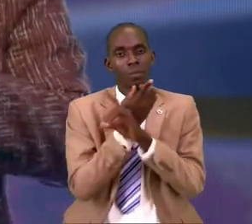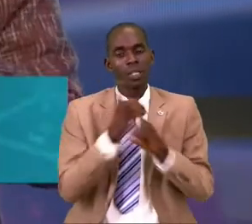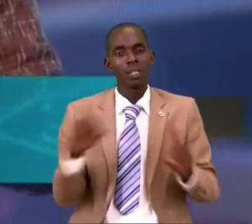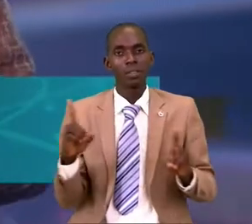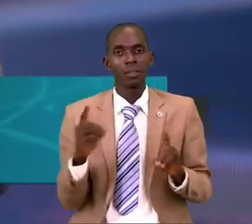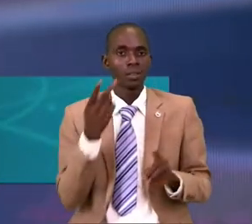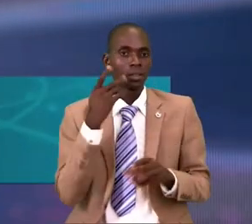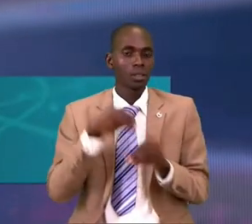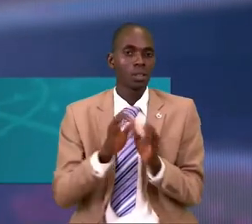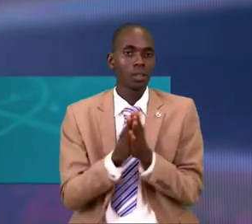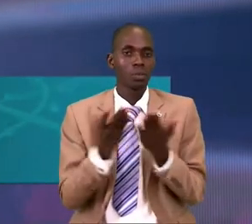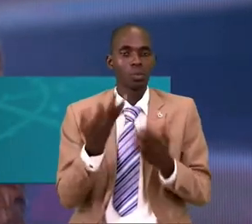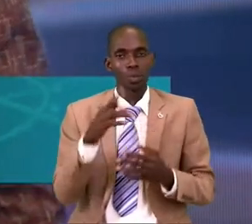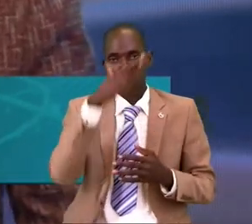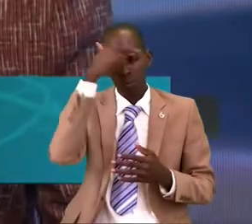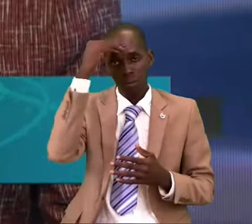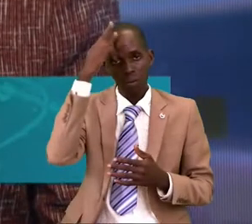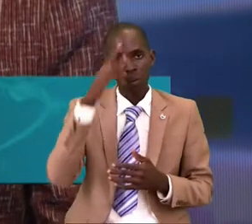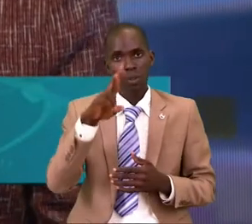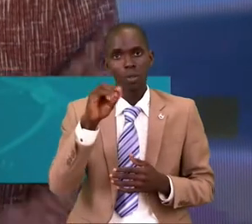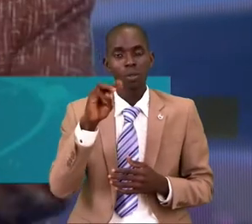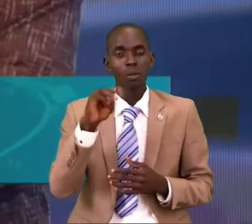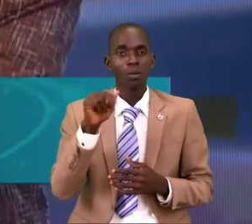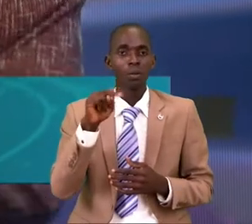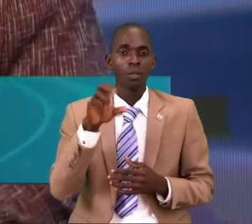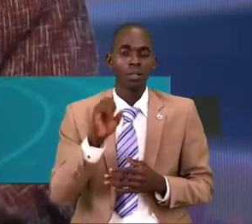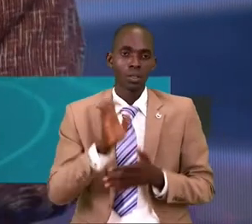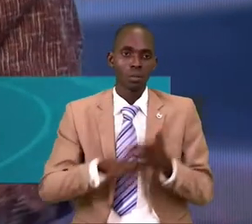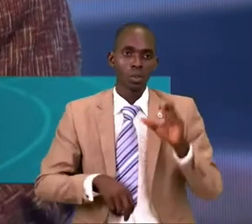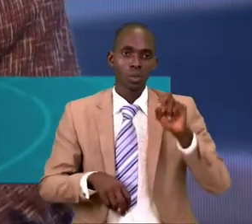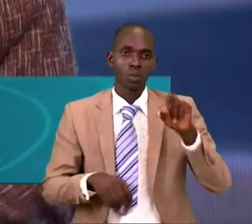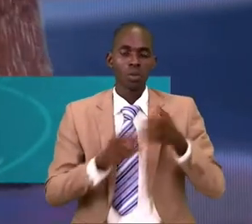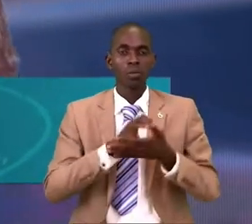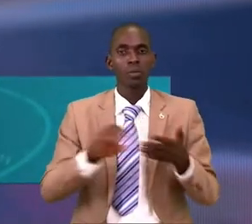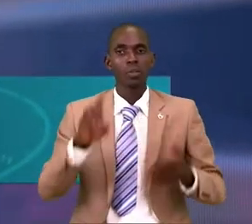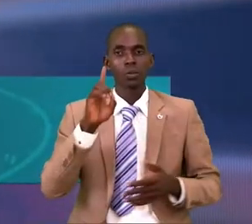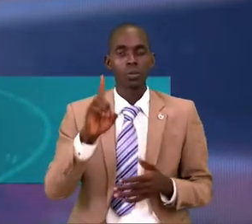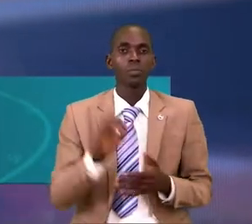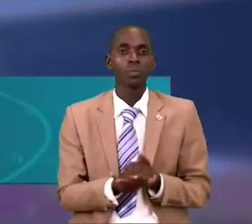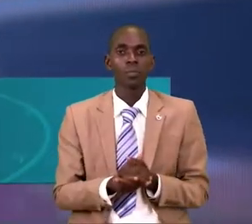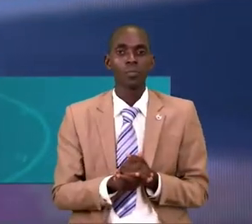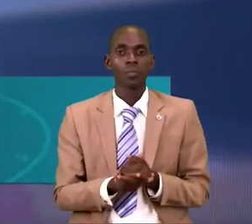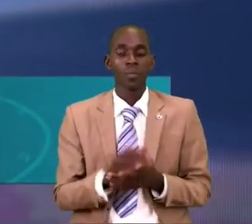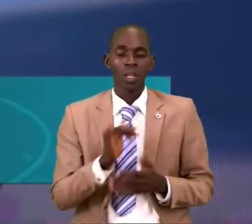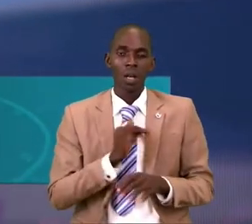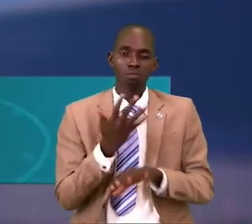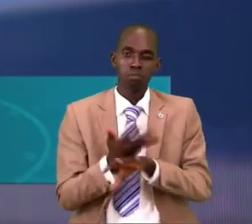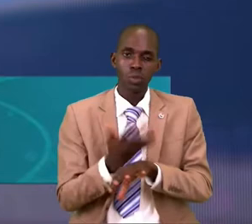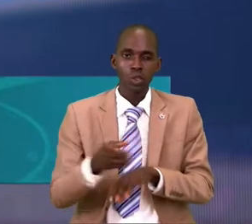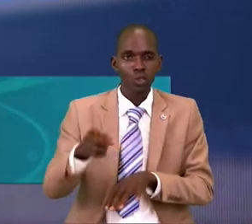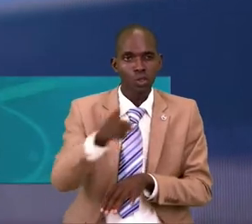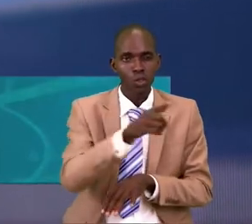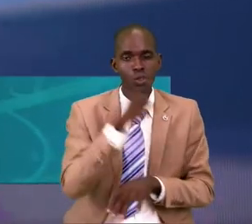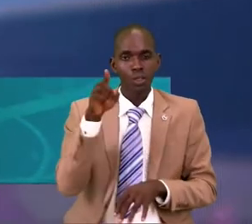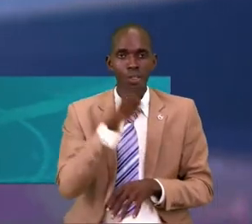I beseech you therefore, because of the mercy of God, I beseech you therefore, brethren, by the